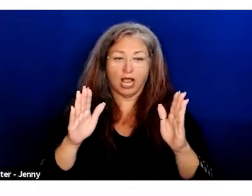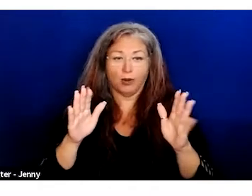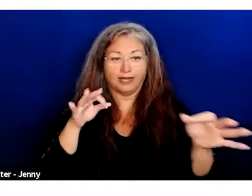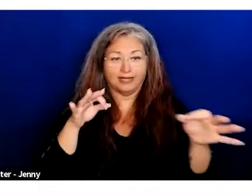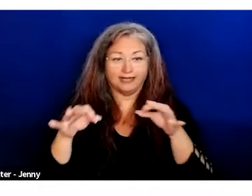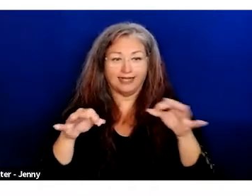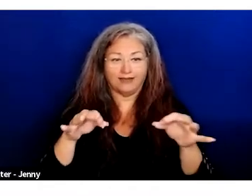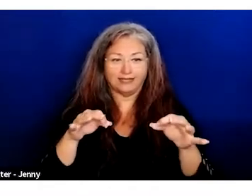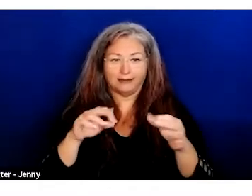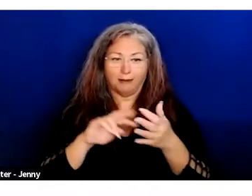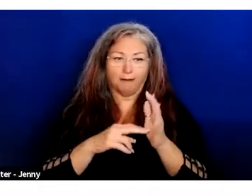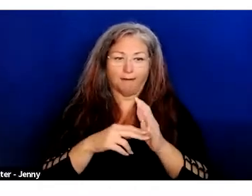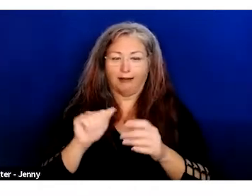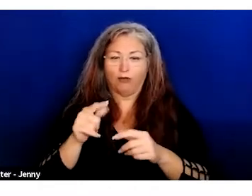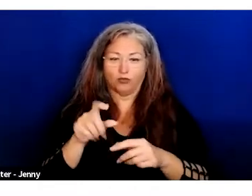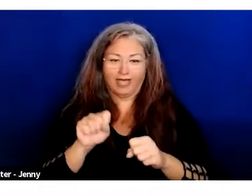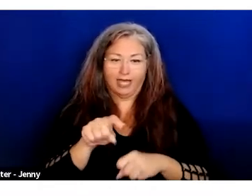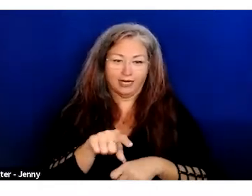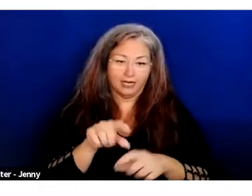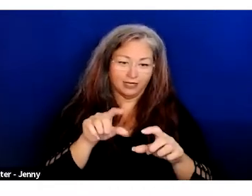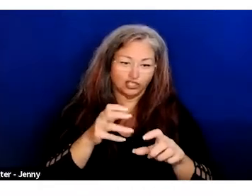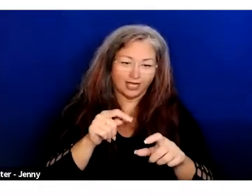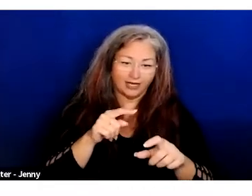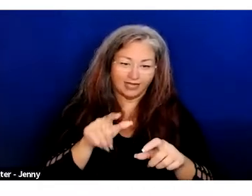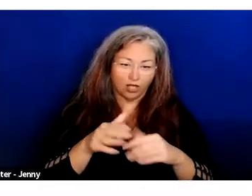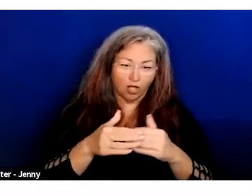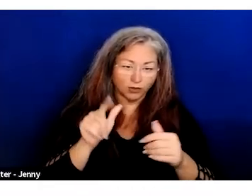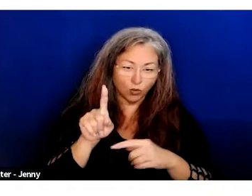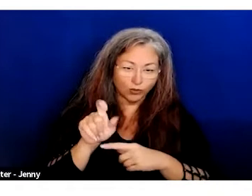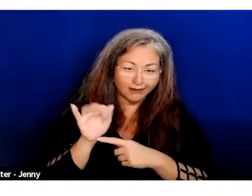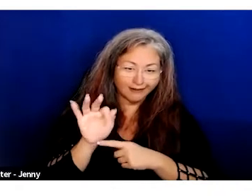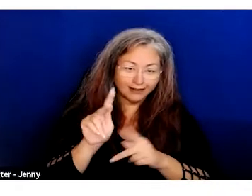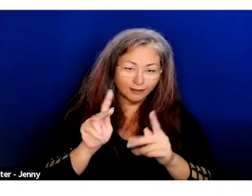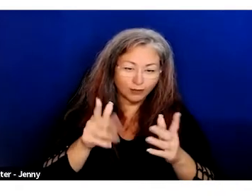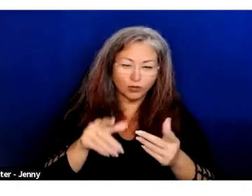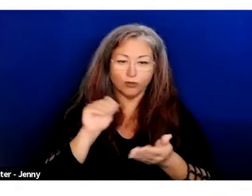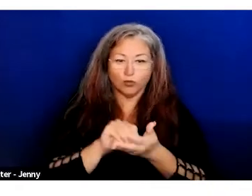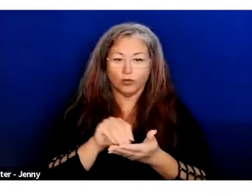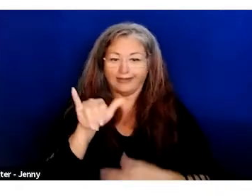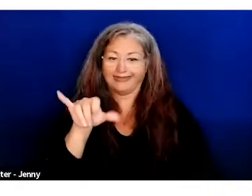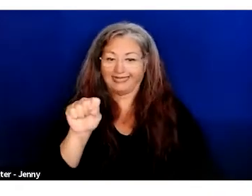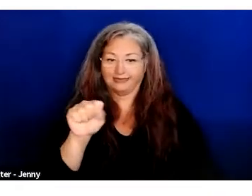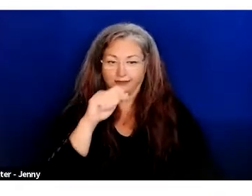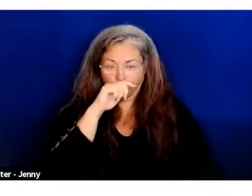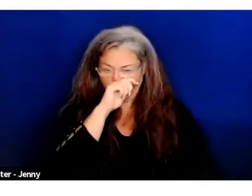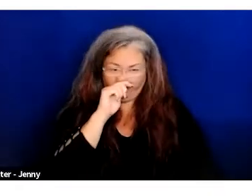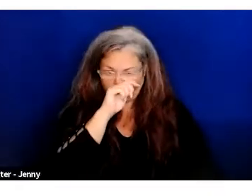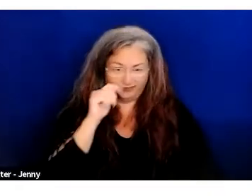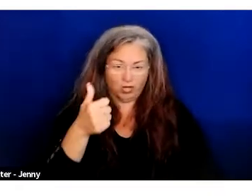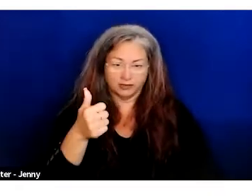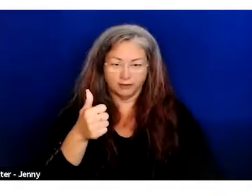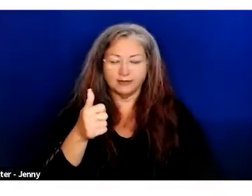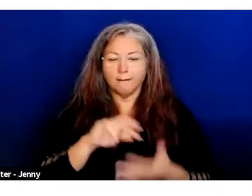of what an algorithm is? If you could just put a yes, there are like almost 119 people in this room. Awesome. So it's a set